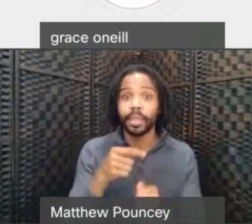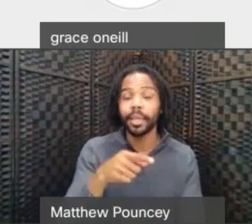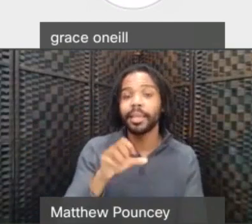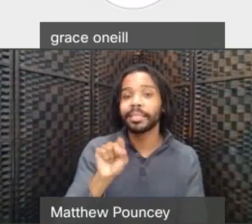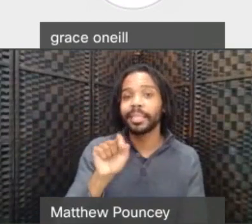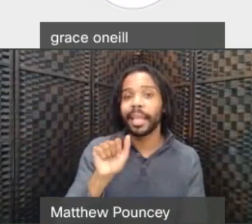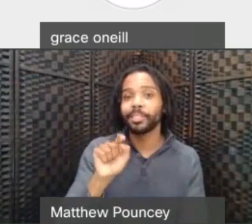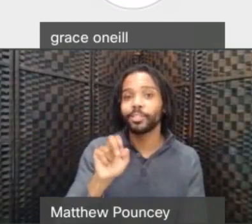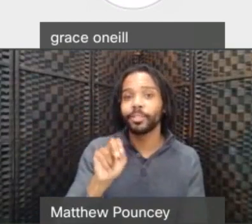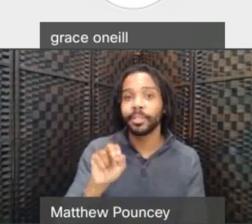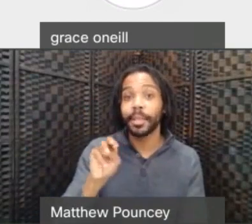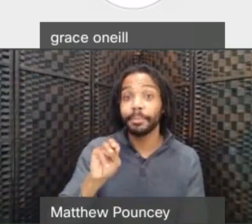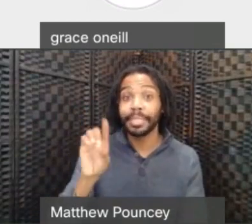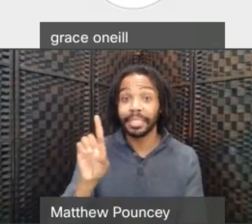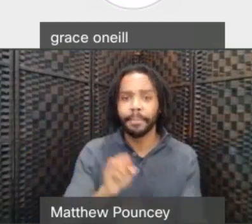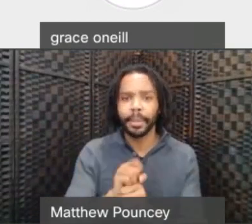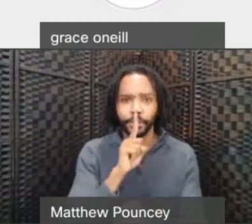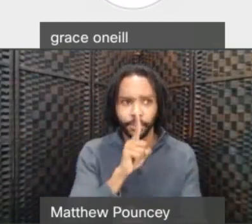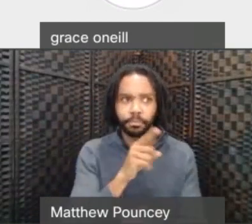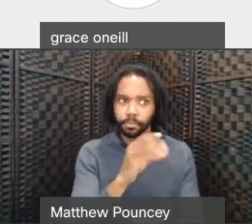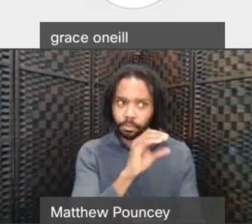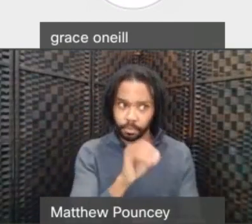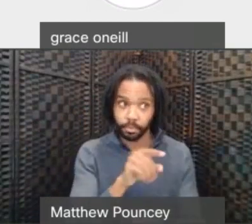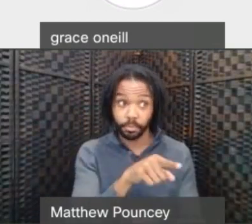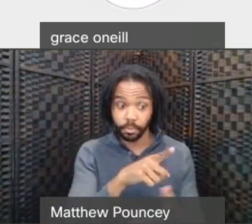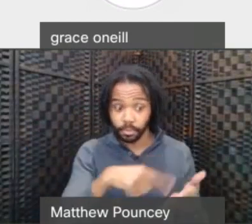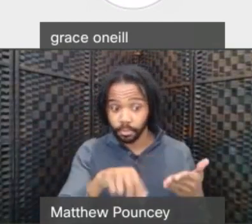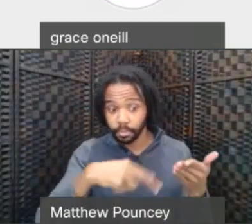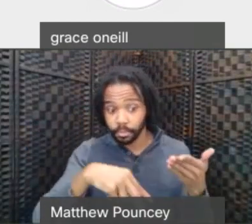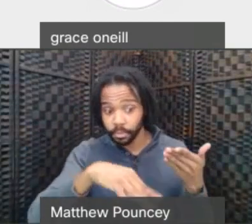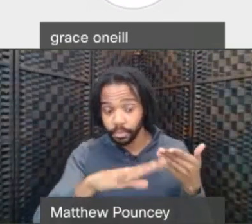that they will have within the next couple of weeks what they need from